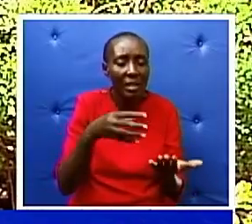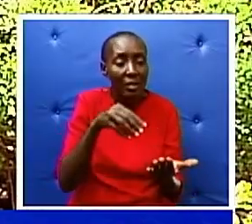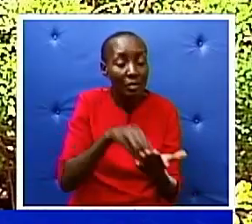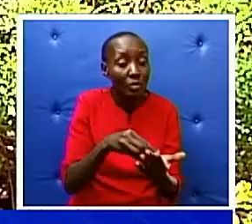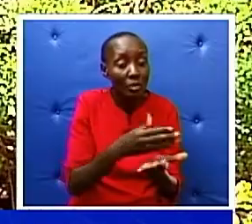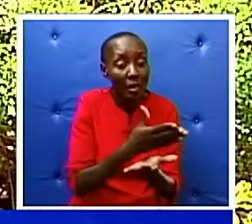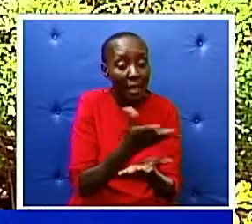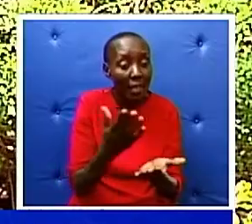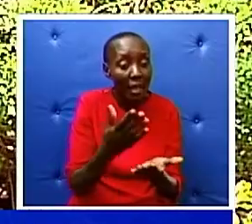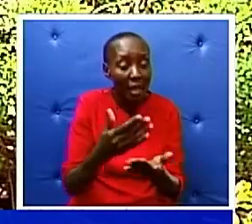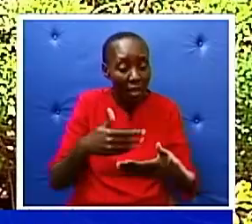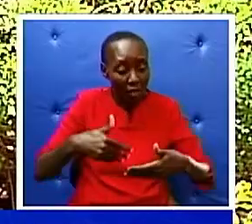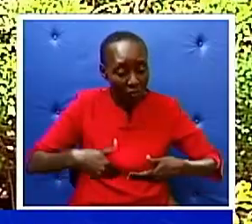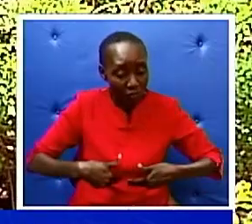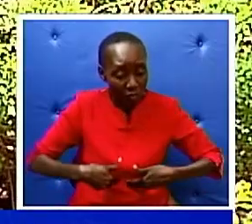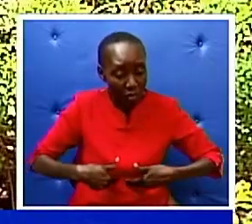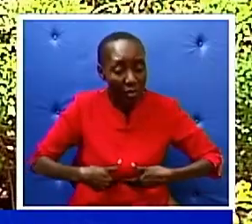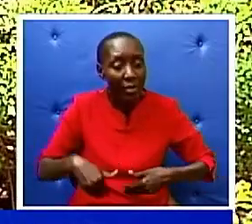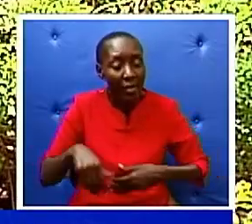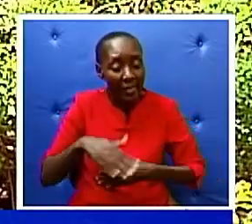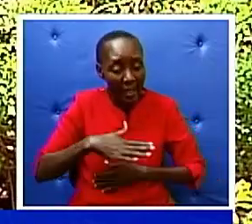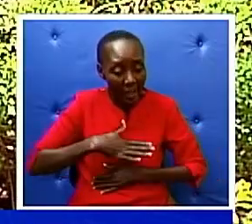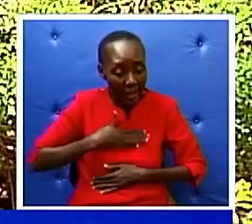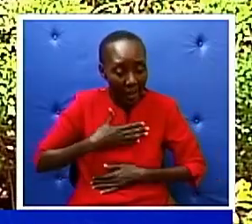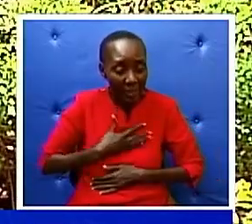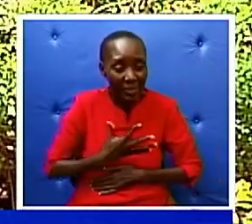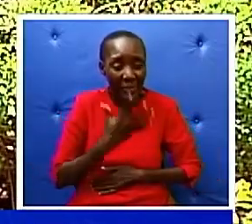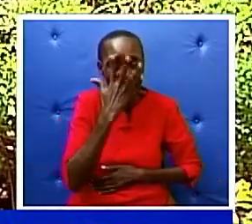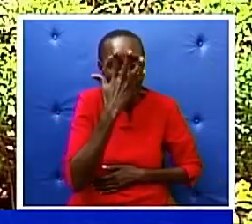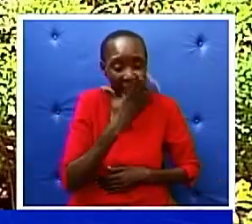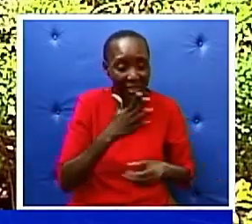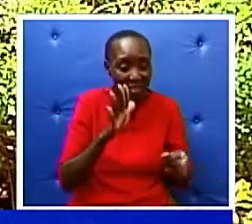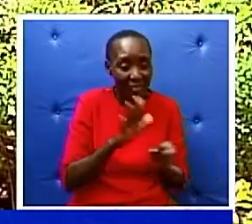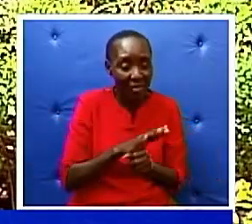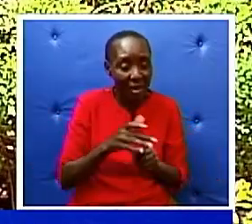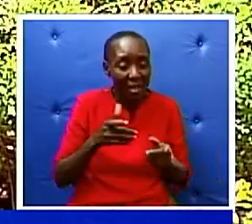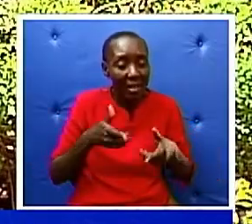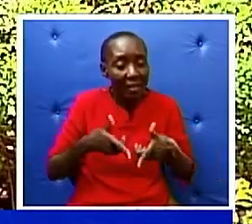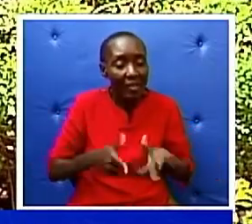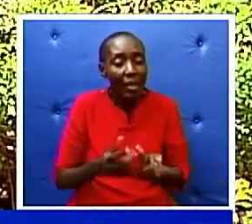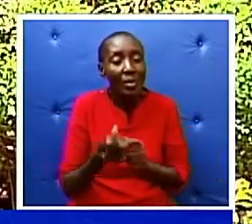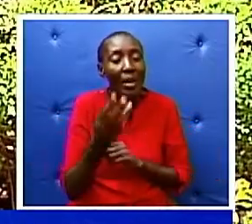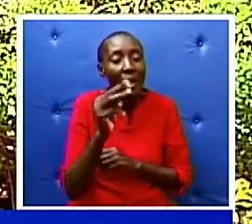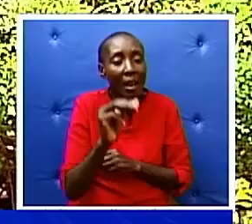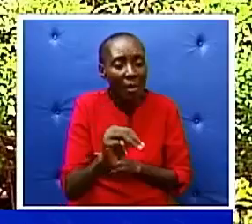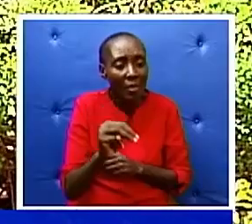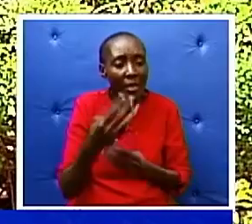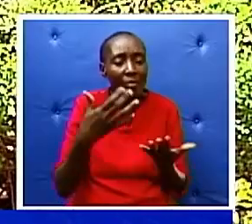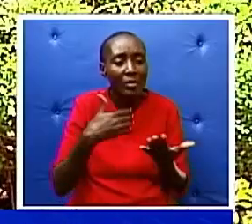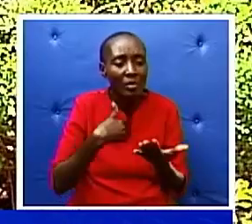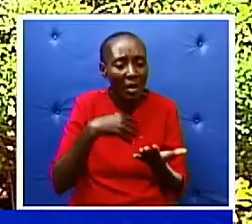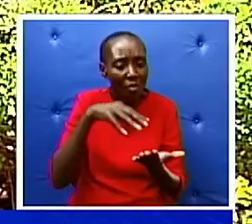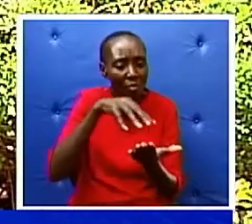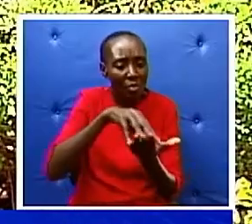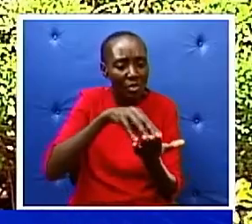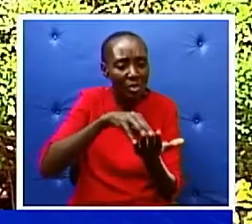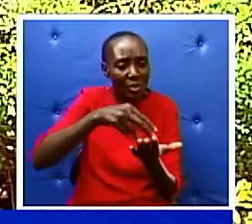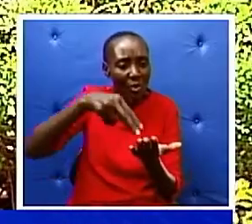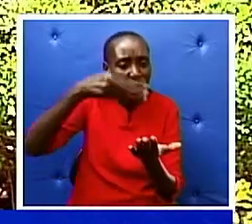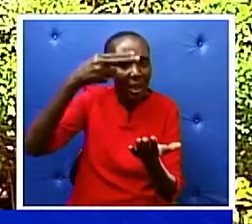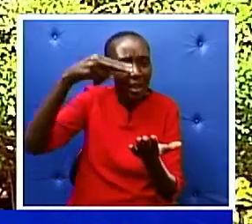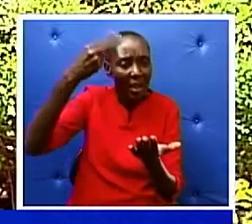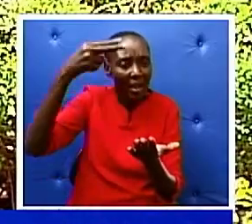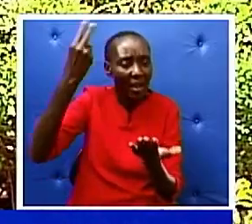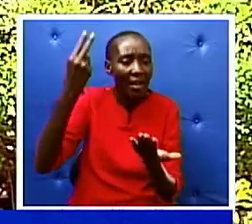is shameful that we continue to let them sit on these high places in the name of calling them